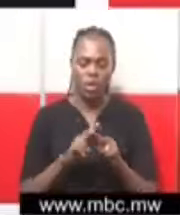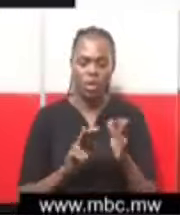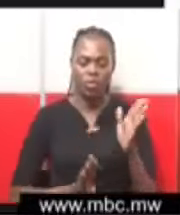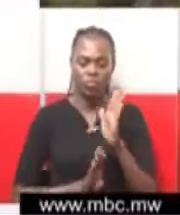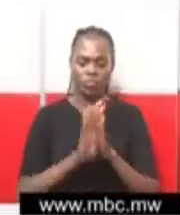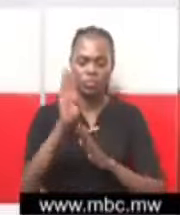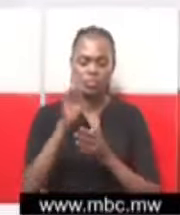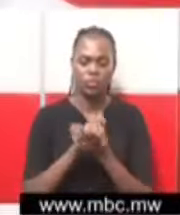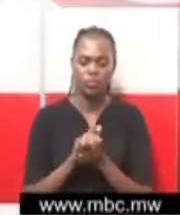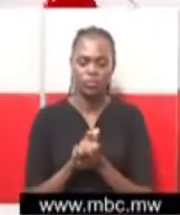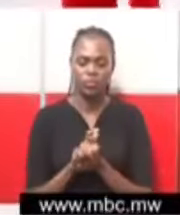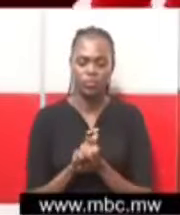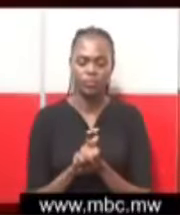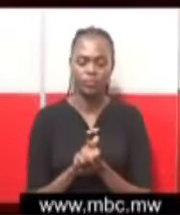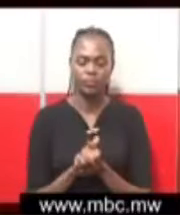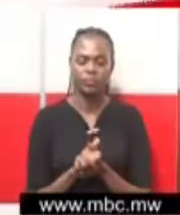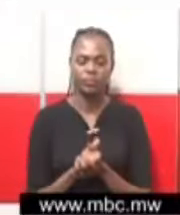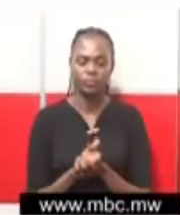markets.